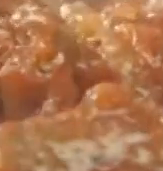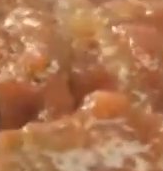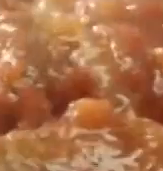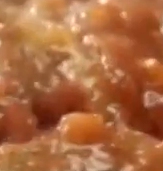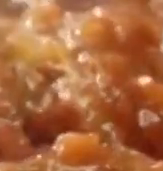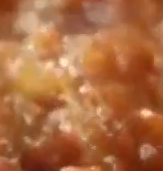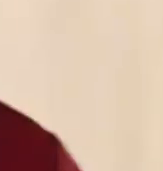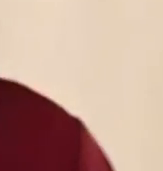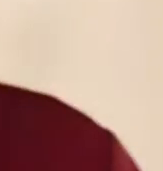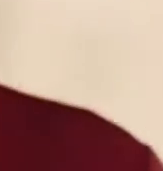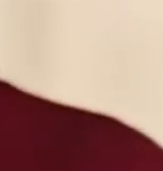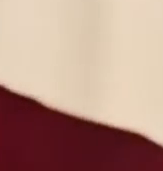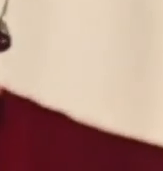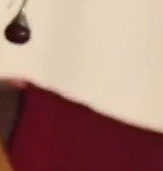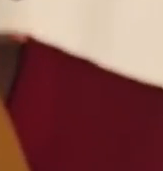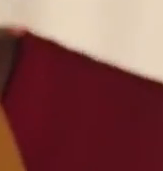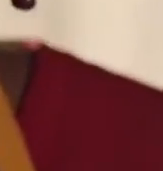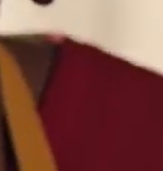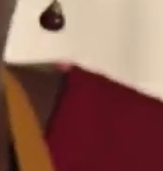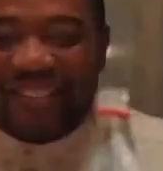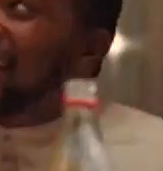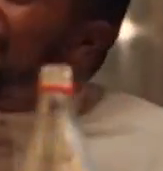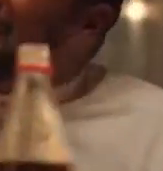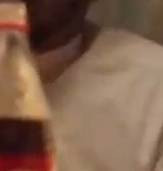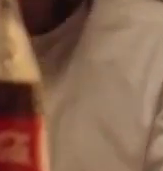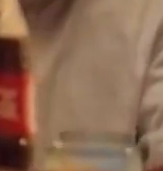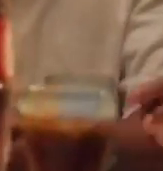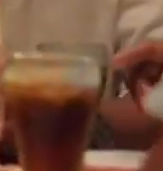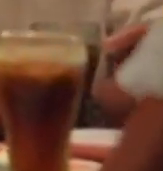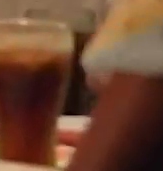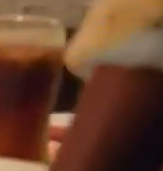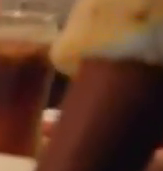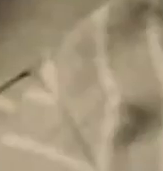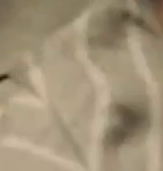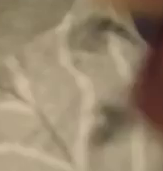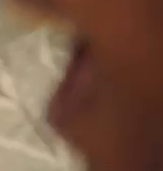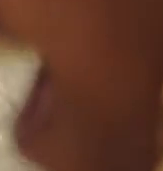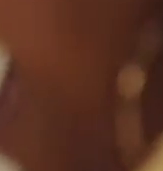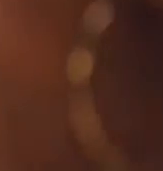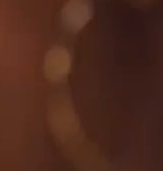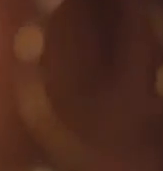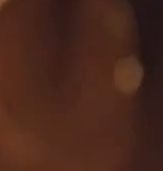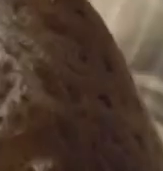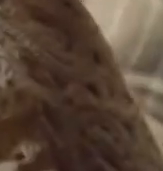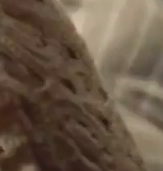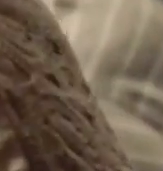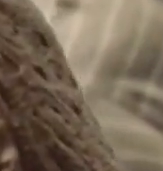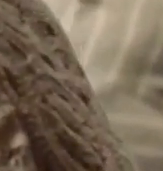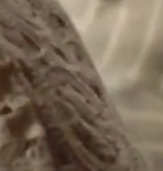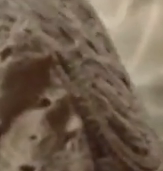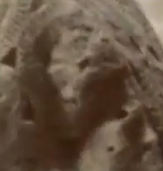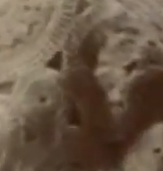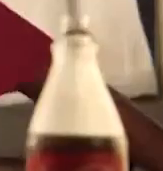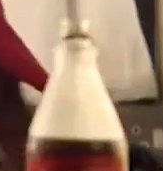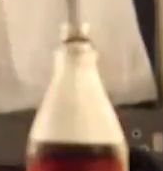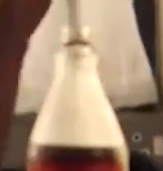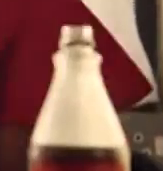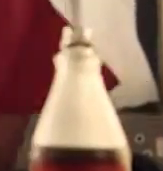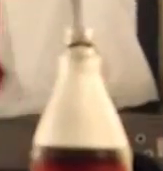little things even more, like serving up your best, eating together, and sharing more.